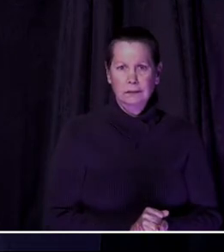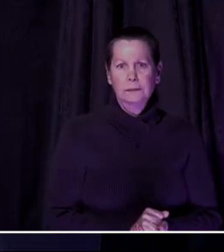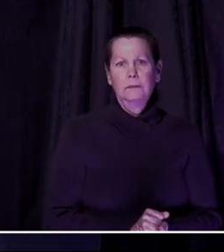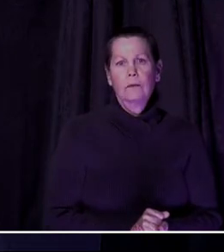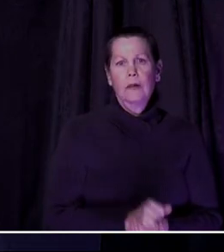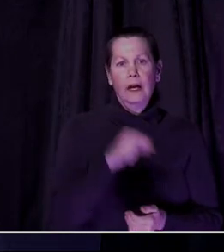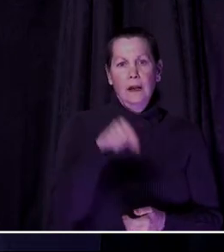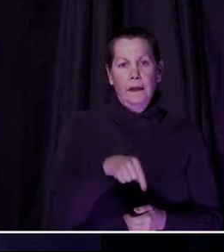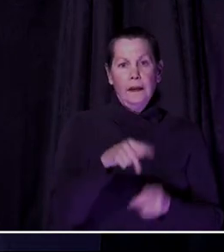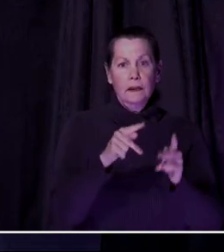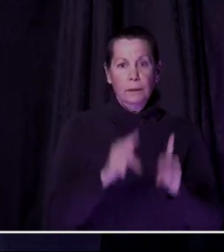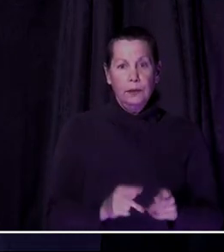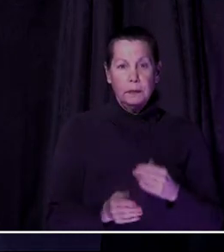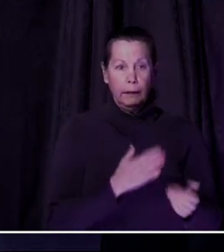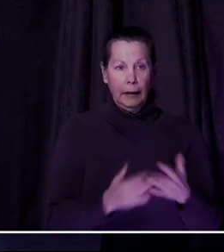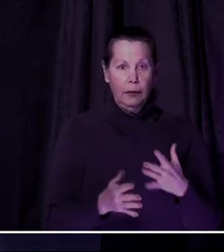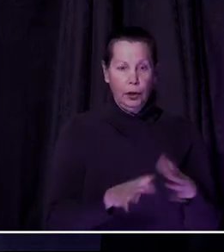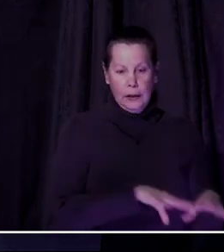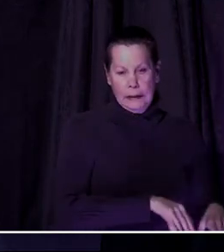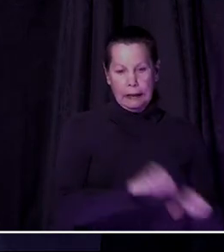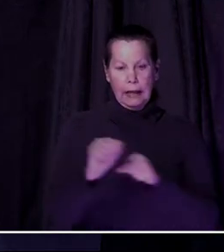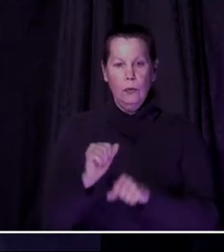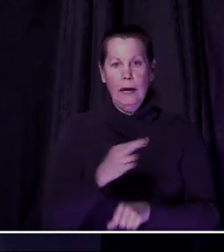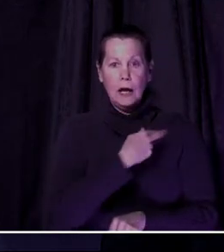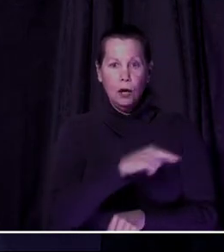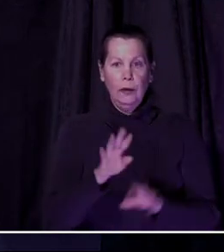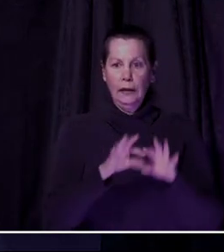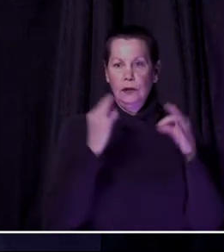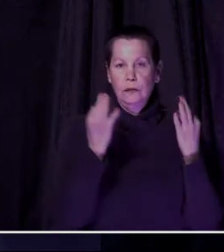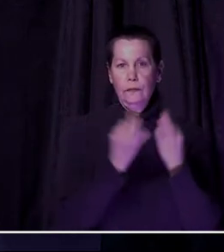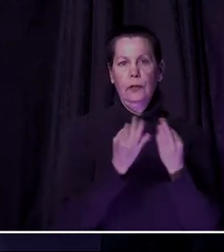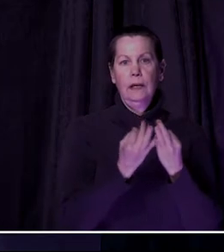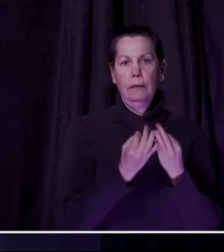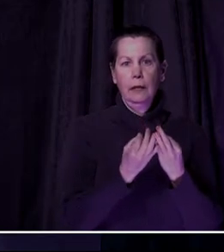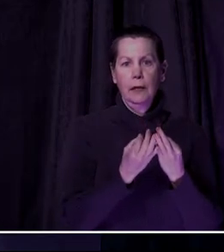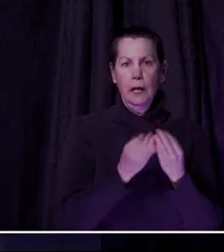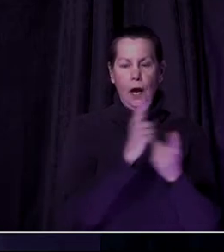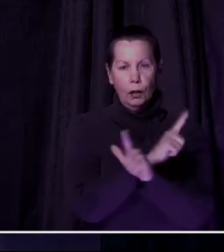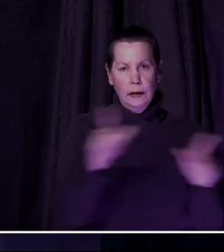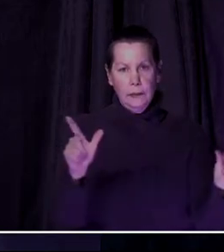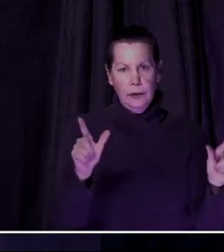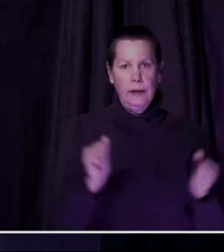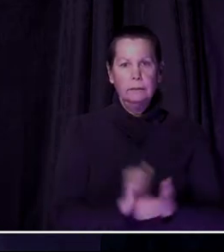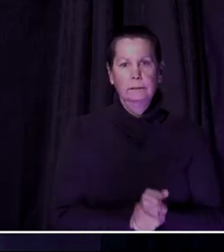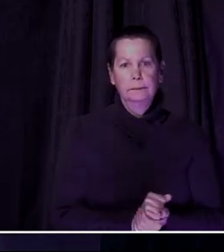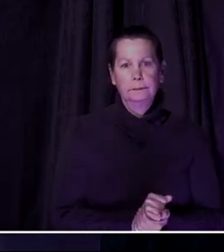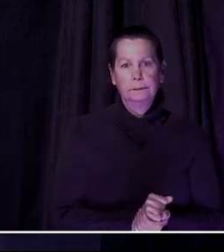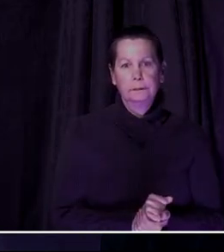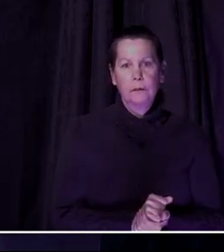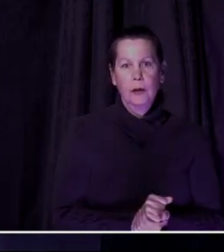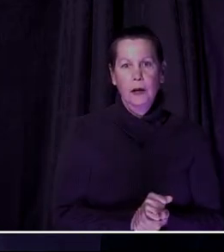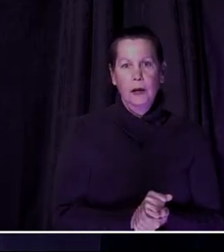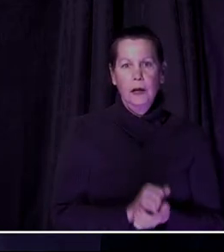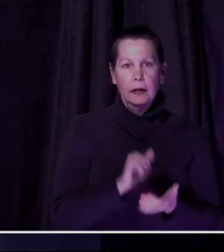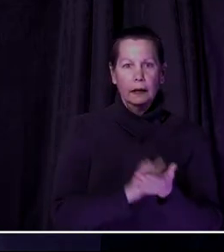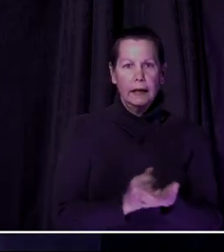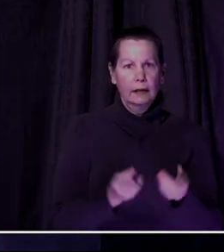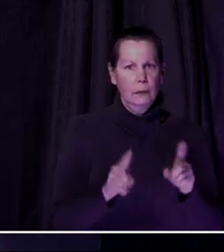This person may be getting ready to take away our religious freedom, religious liberty. God, what's going